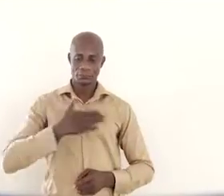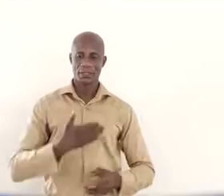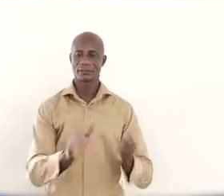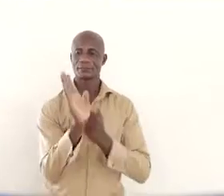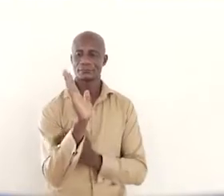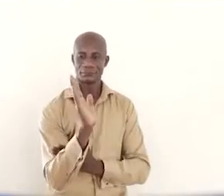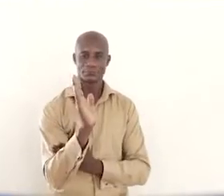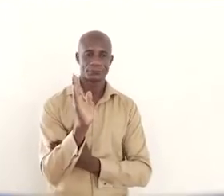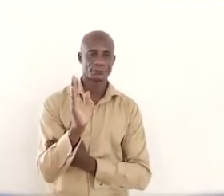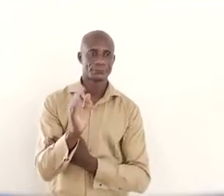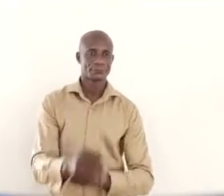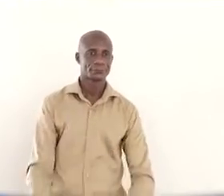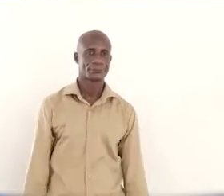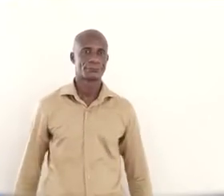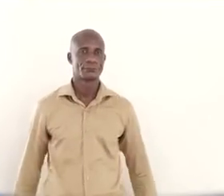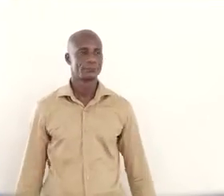God.